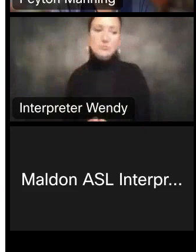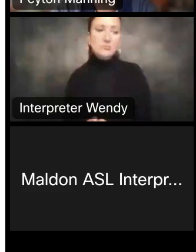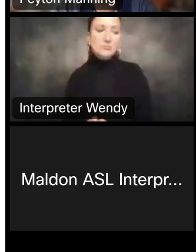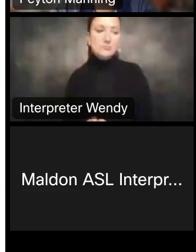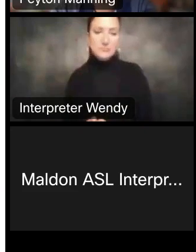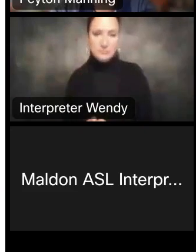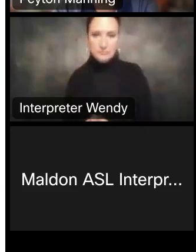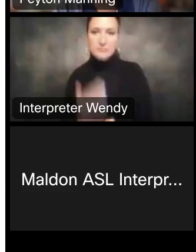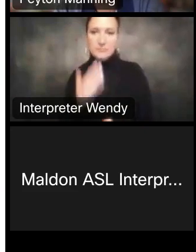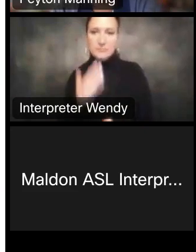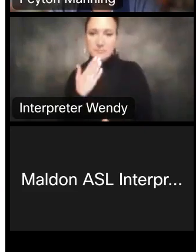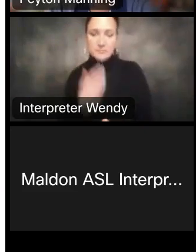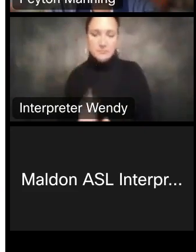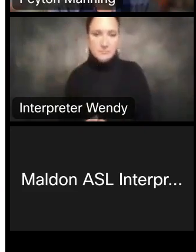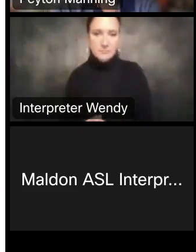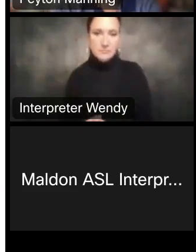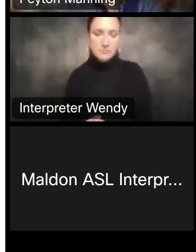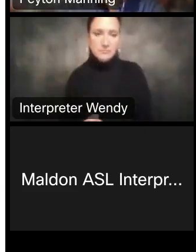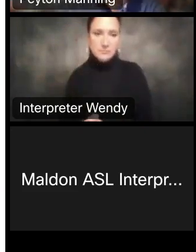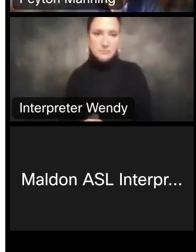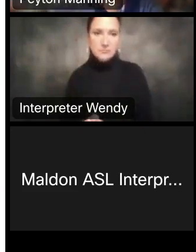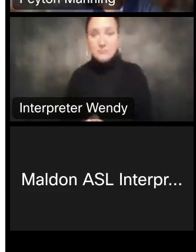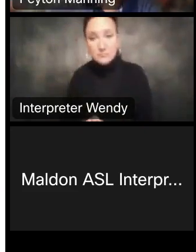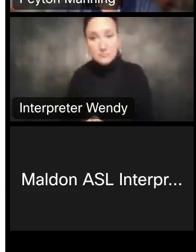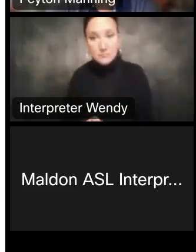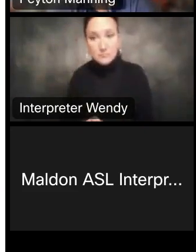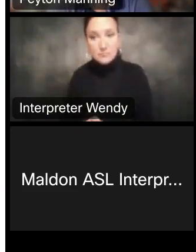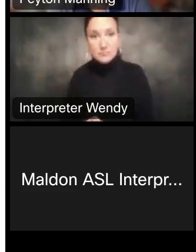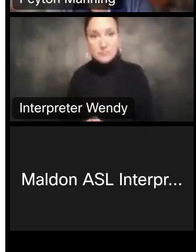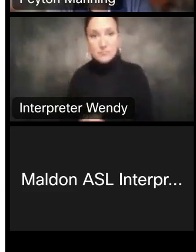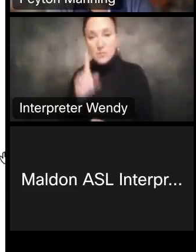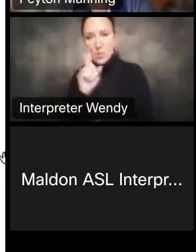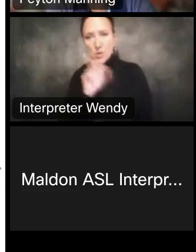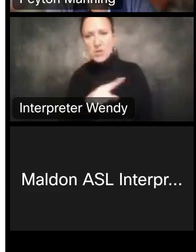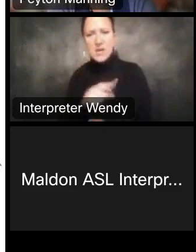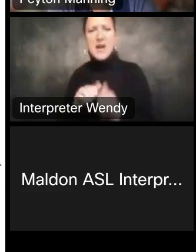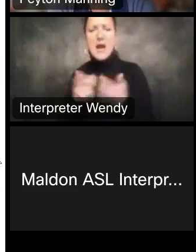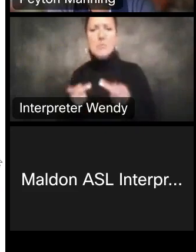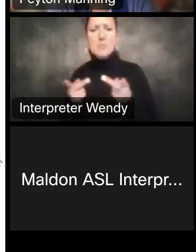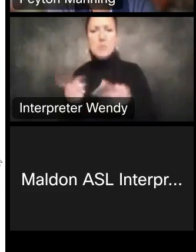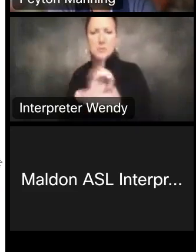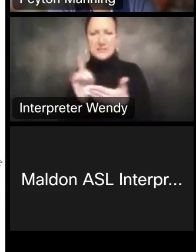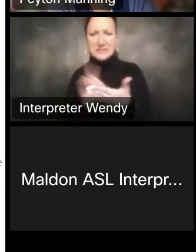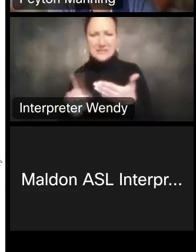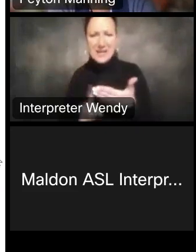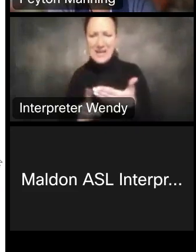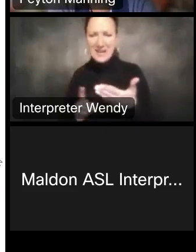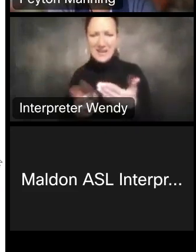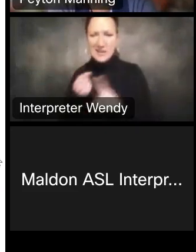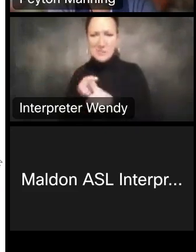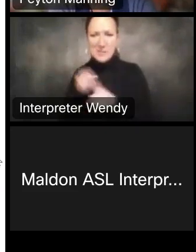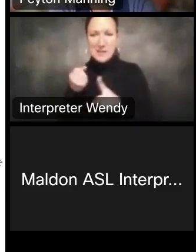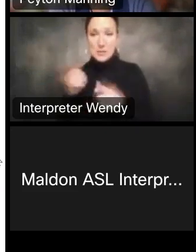Thank you, Chris. And then Jamie, I have one more question. How does the proposed design anticipate for additional housing and future